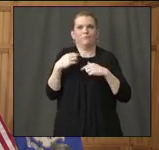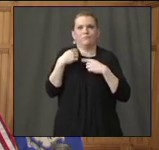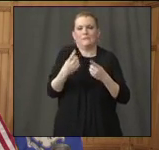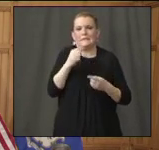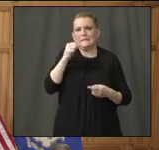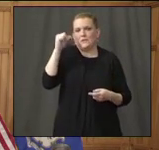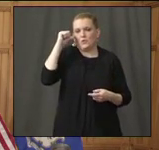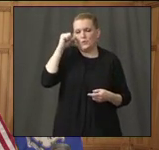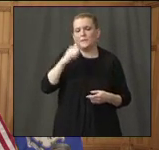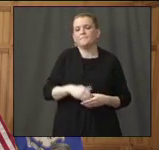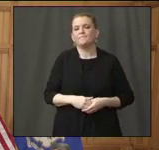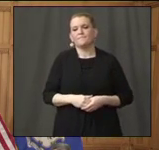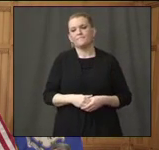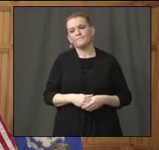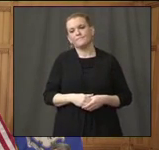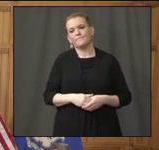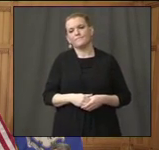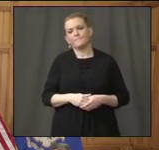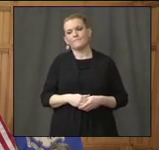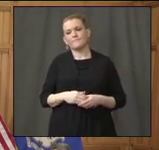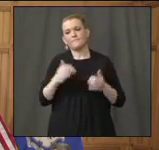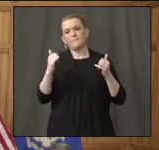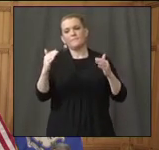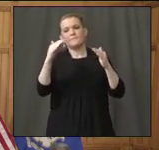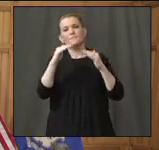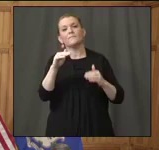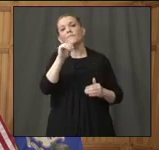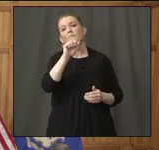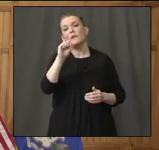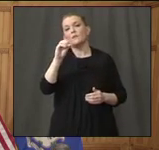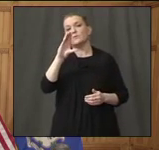Move along next to the Associated Press.